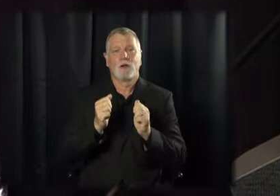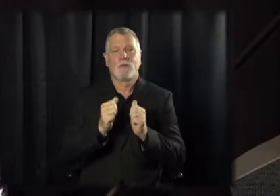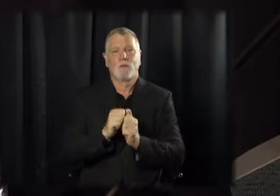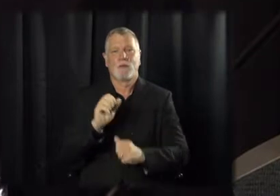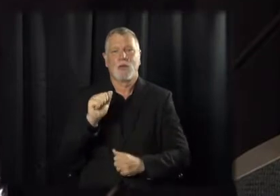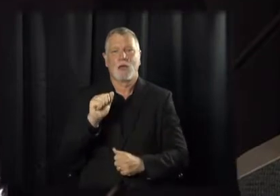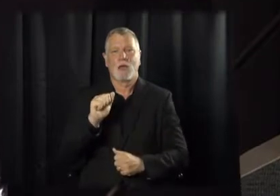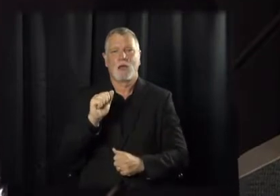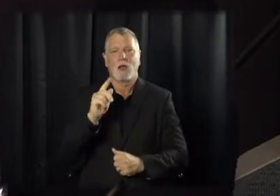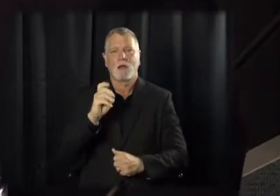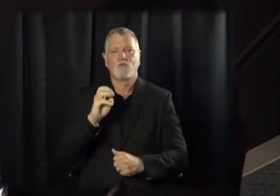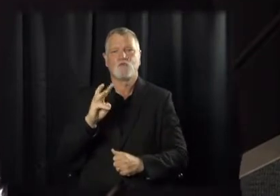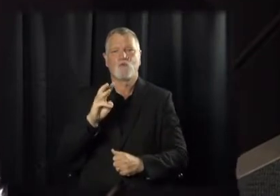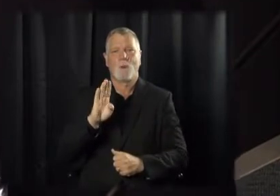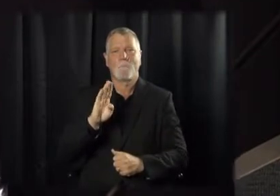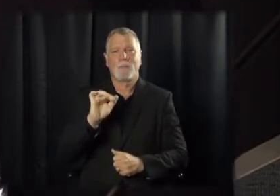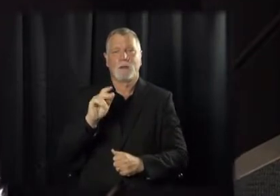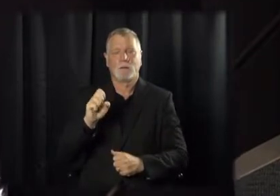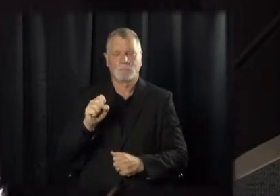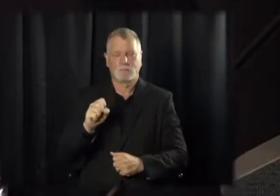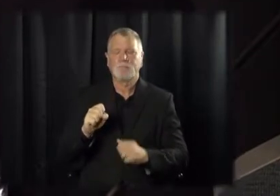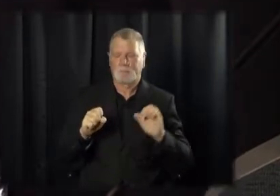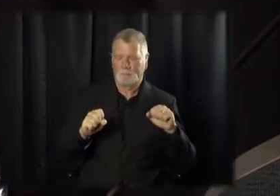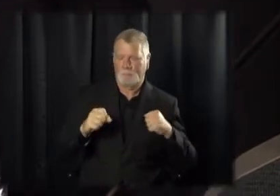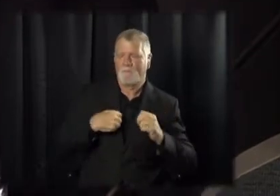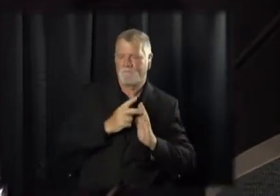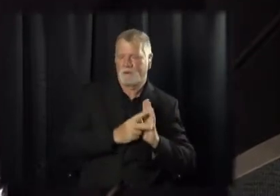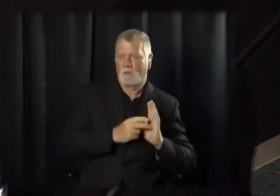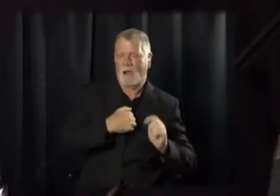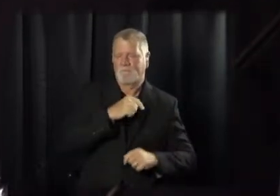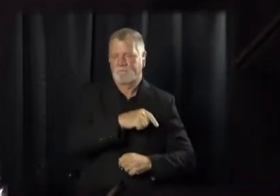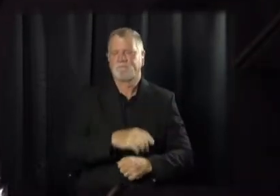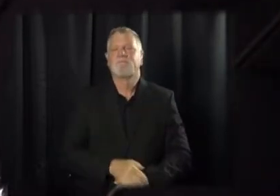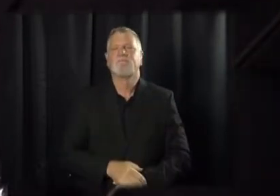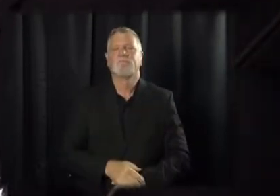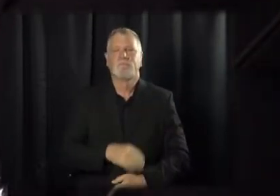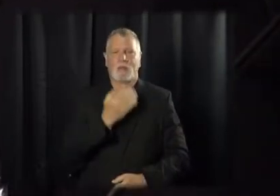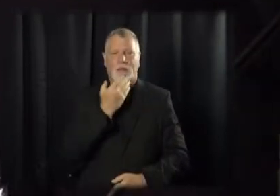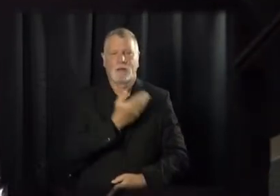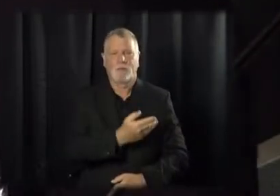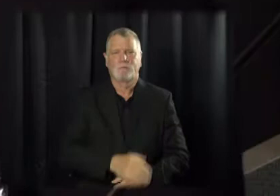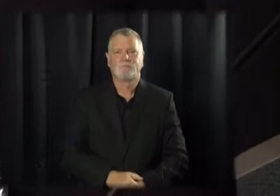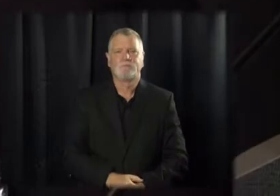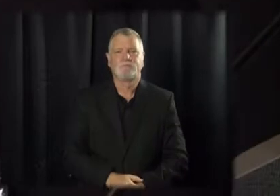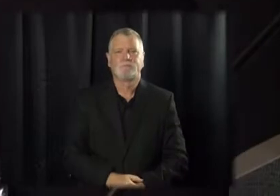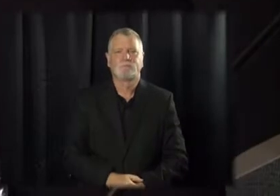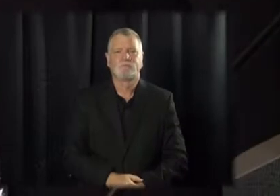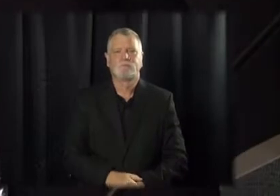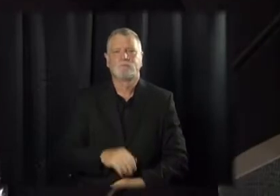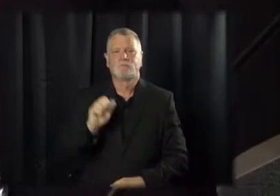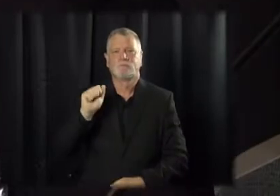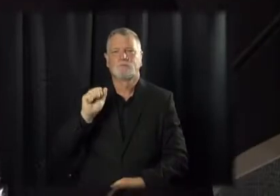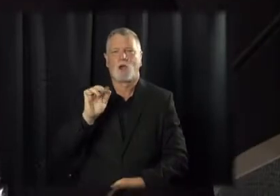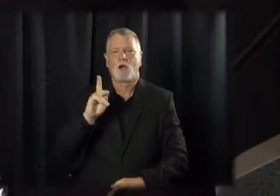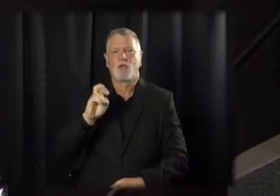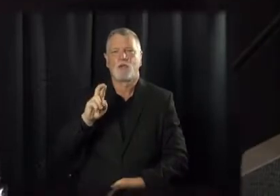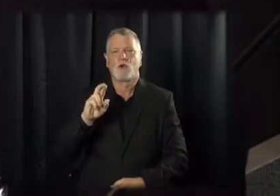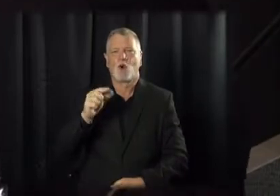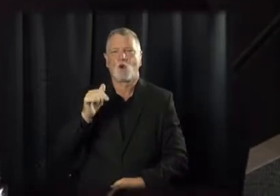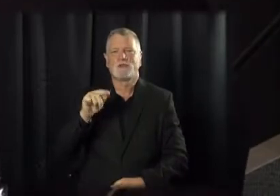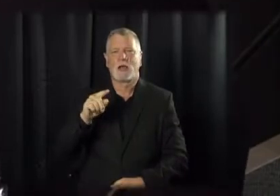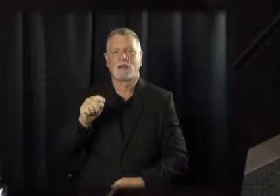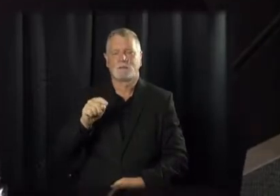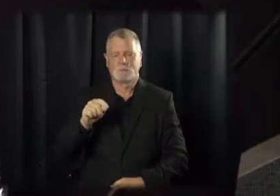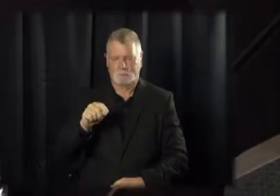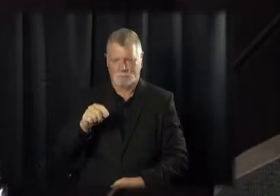Andrew Biggs, are you here? I'm present via video. Thank you, Andrew. Arthur Gonzalez.